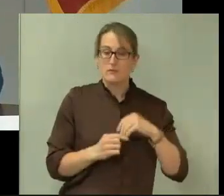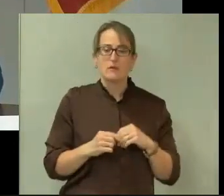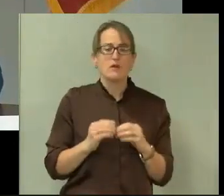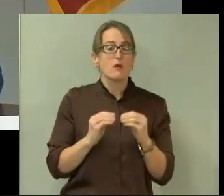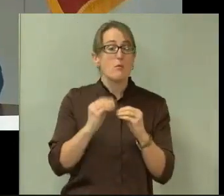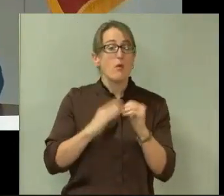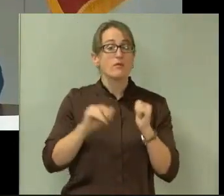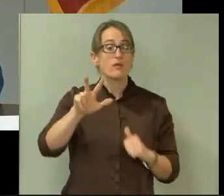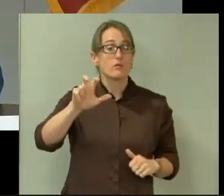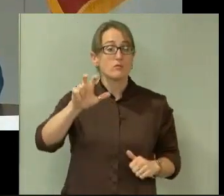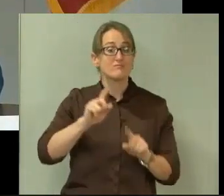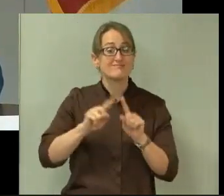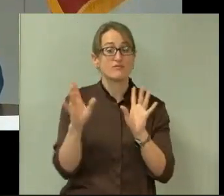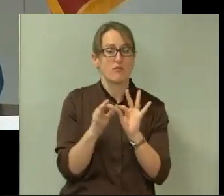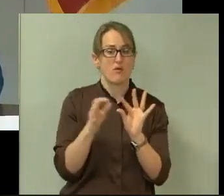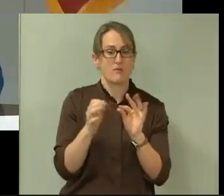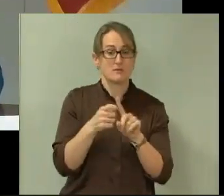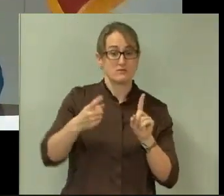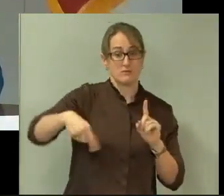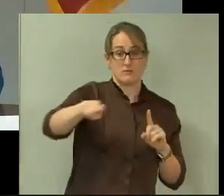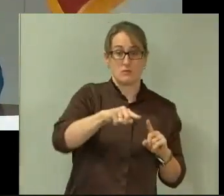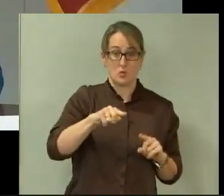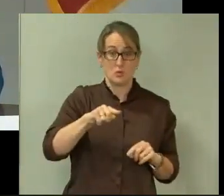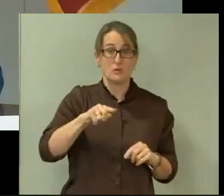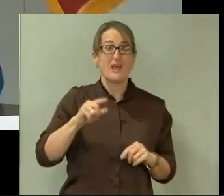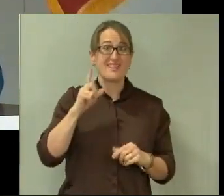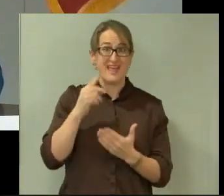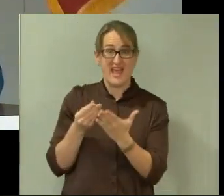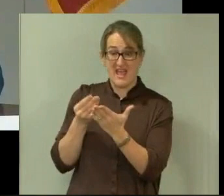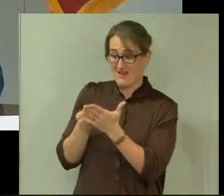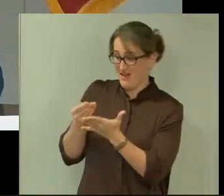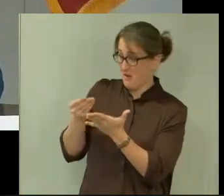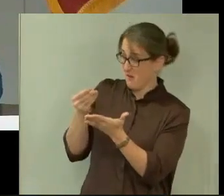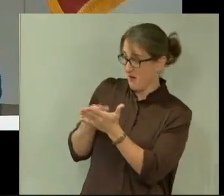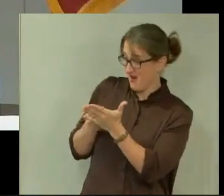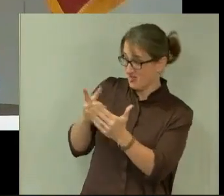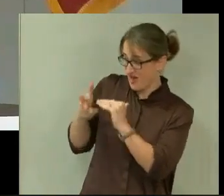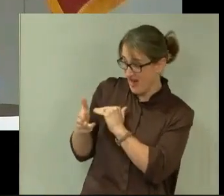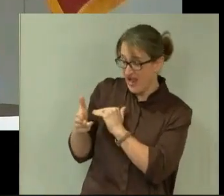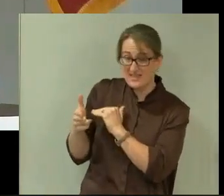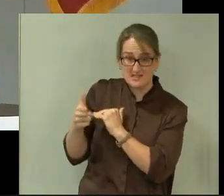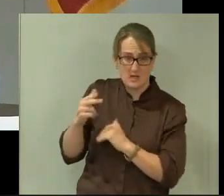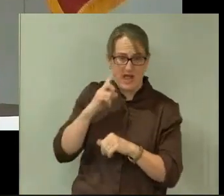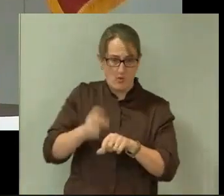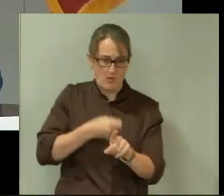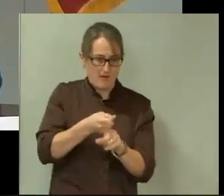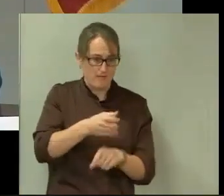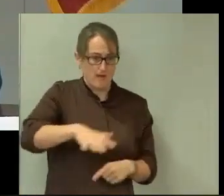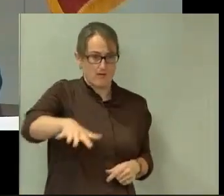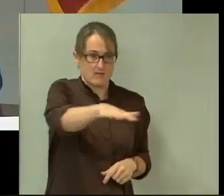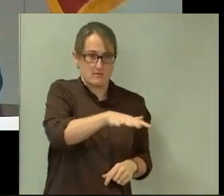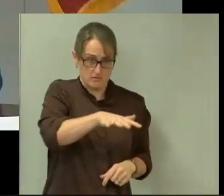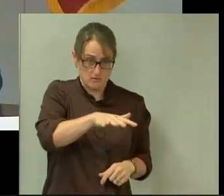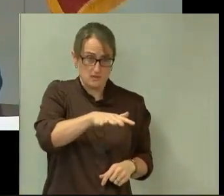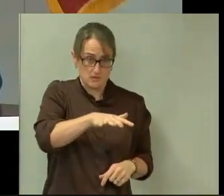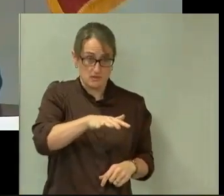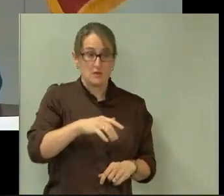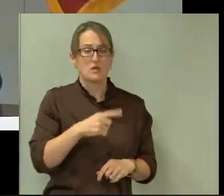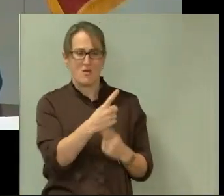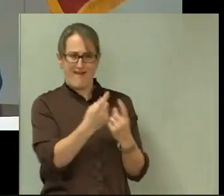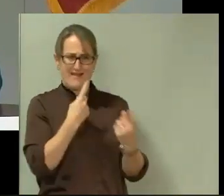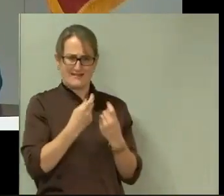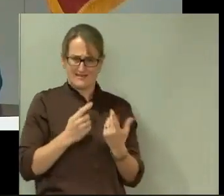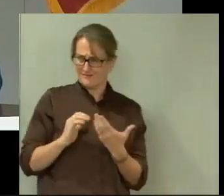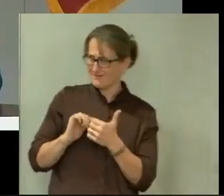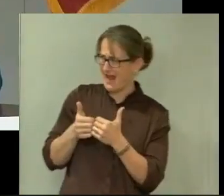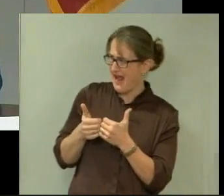you about what these proposed cuts to education funding will mean for you. You're asking the hard questions about how you can safely